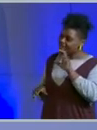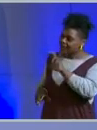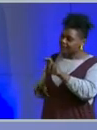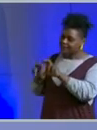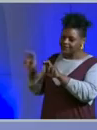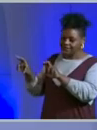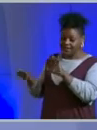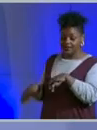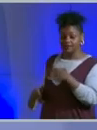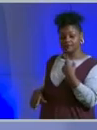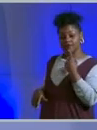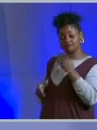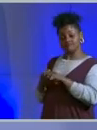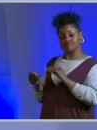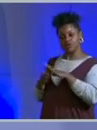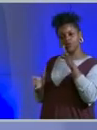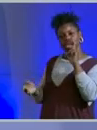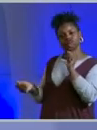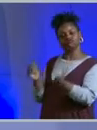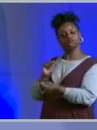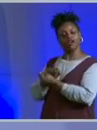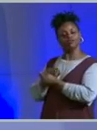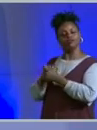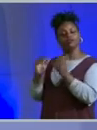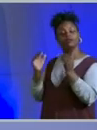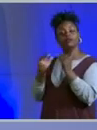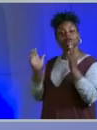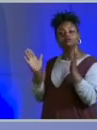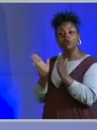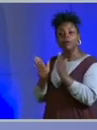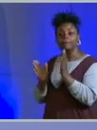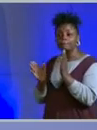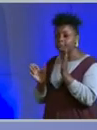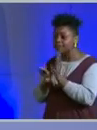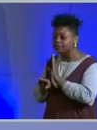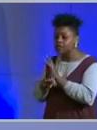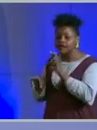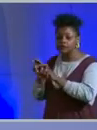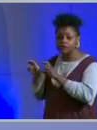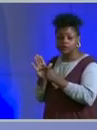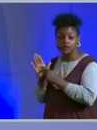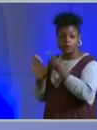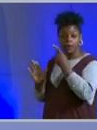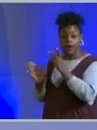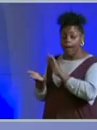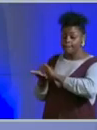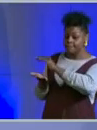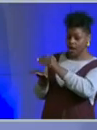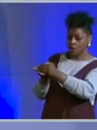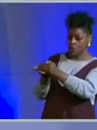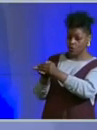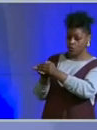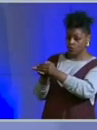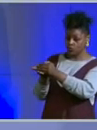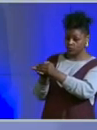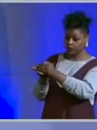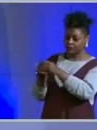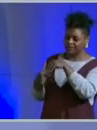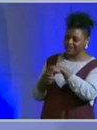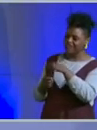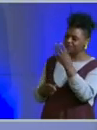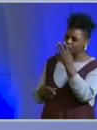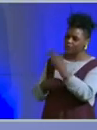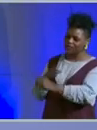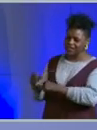to transform our small business investments and double the amount of those investments in a 4-year